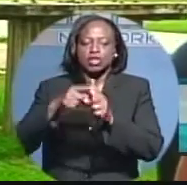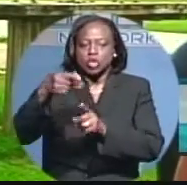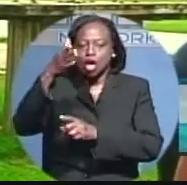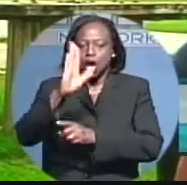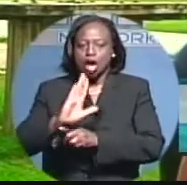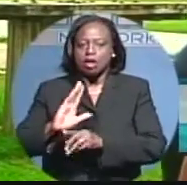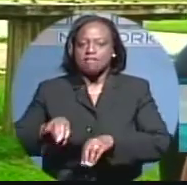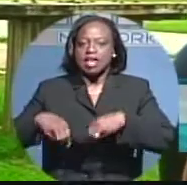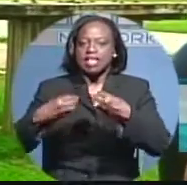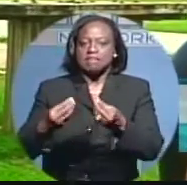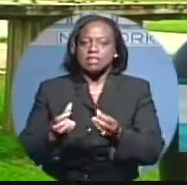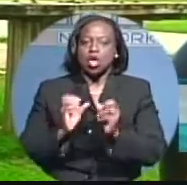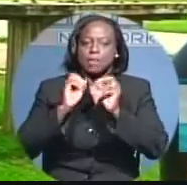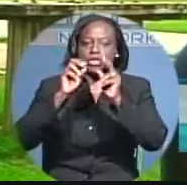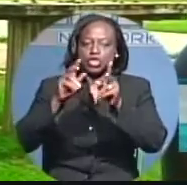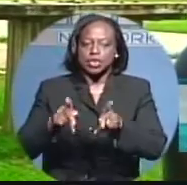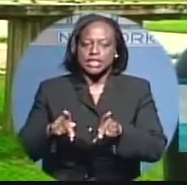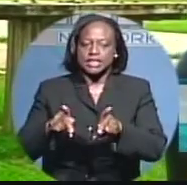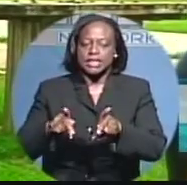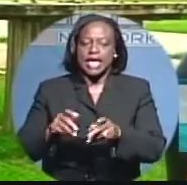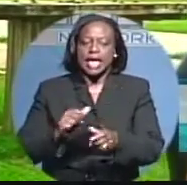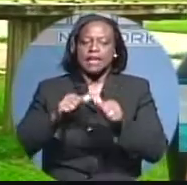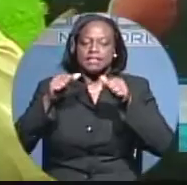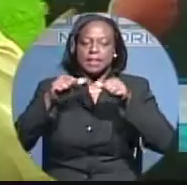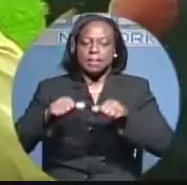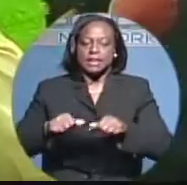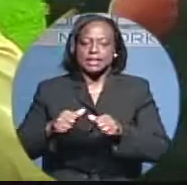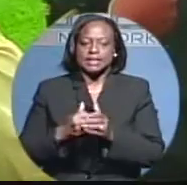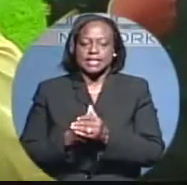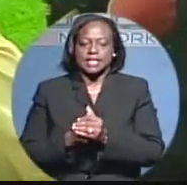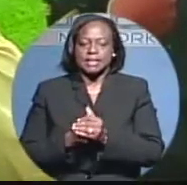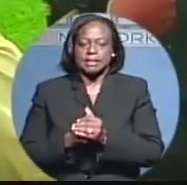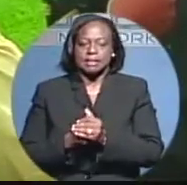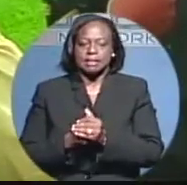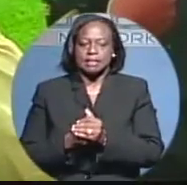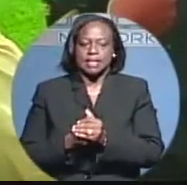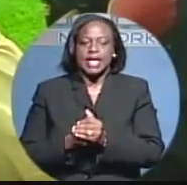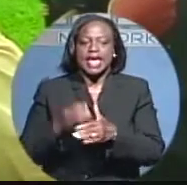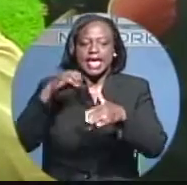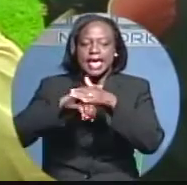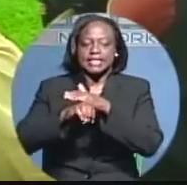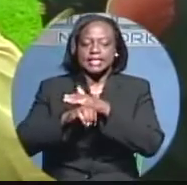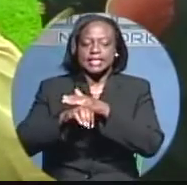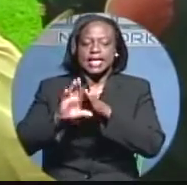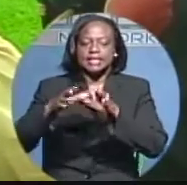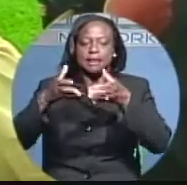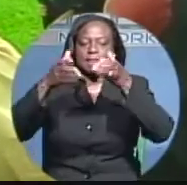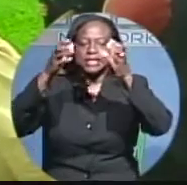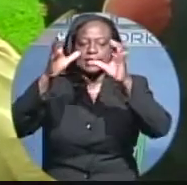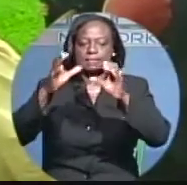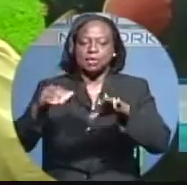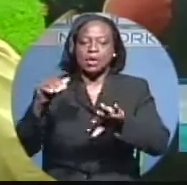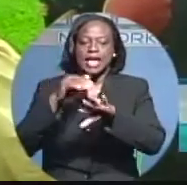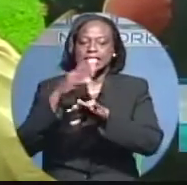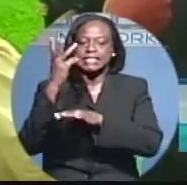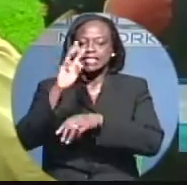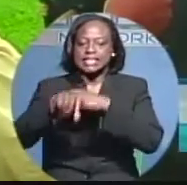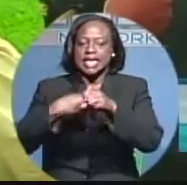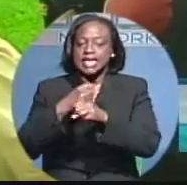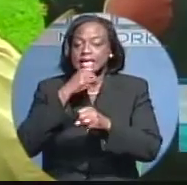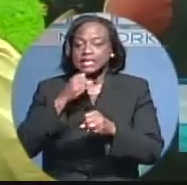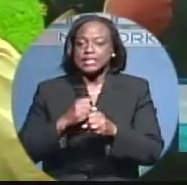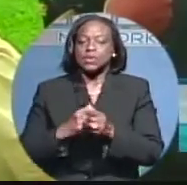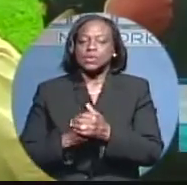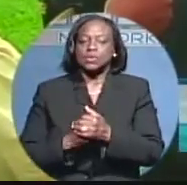me the athleticism and the ability to wow coaches. He entered into basketball at age 16, so it's just a testament